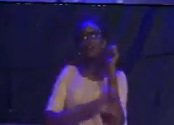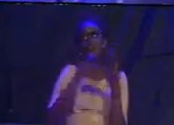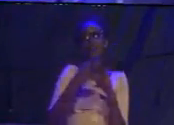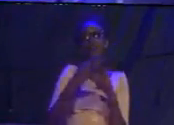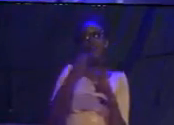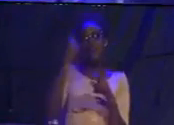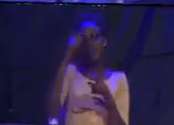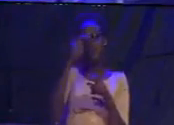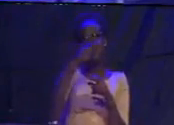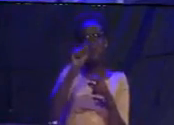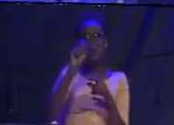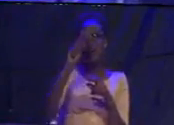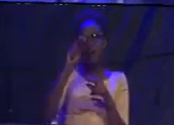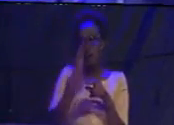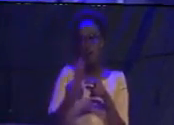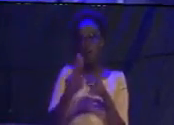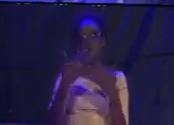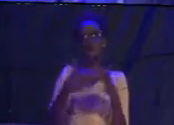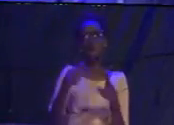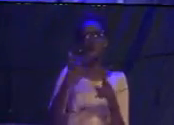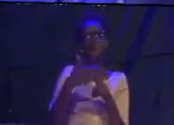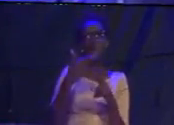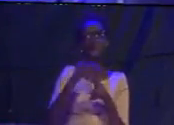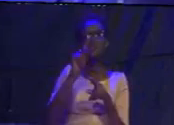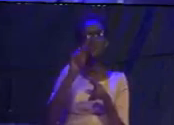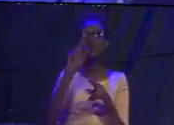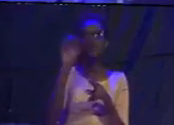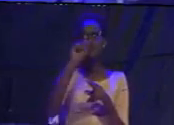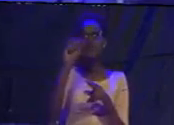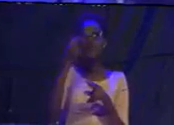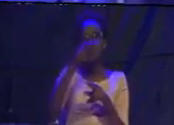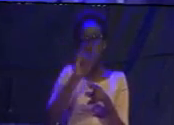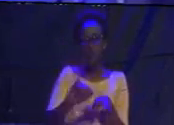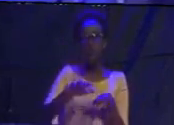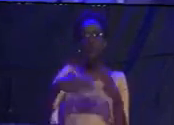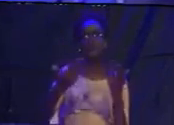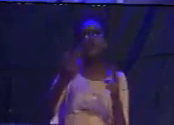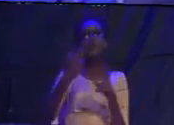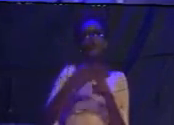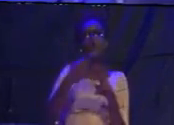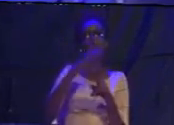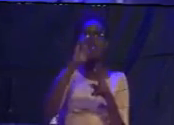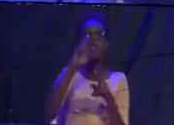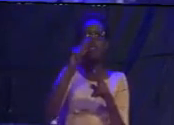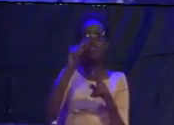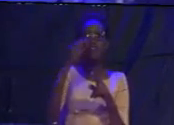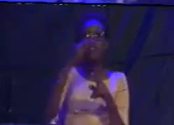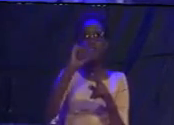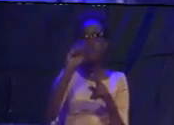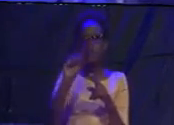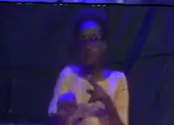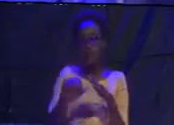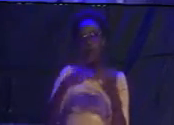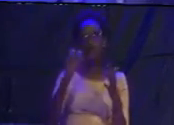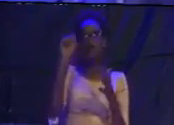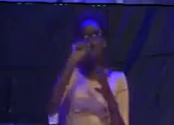Ham. They also called it the land of Cush. It was also known as Ethiopia. It was also